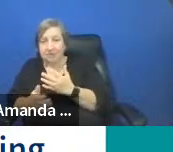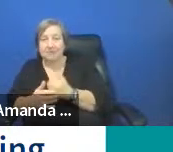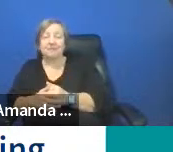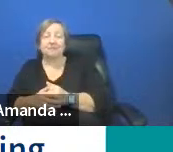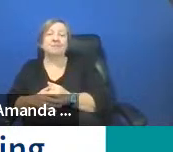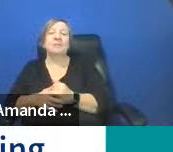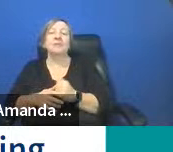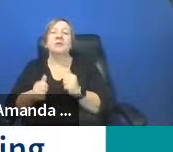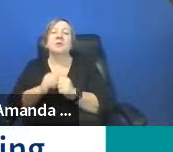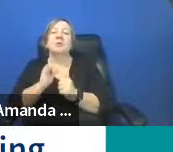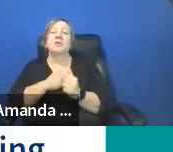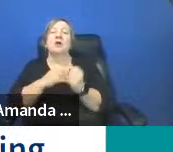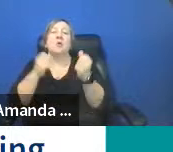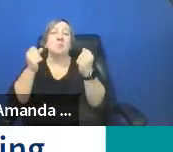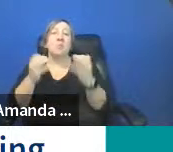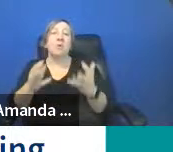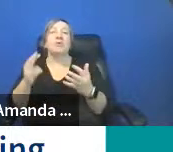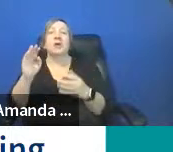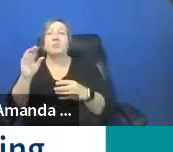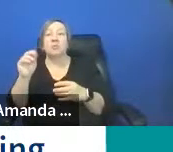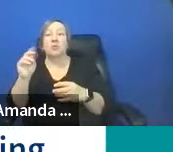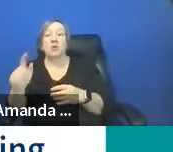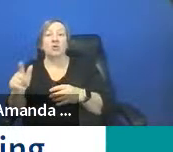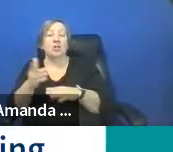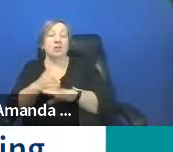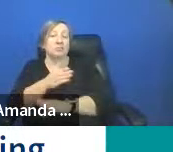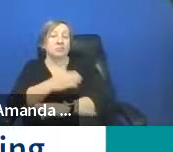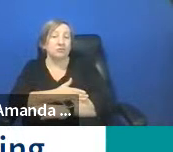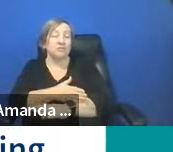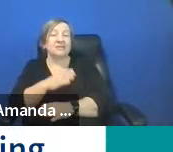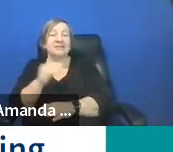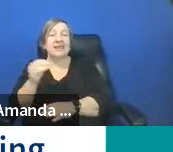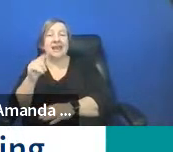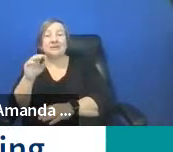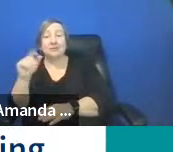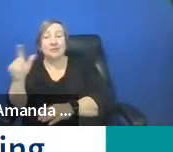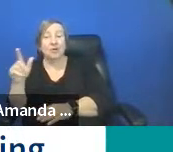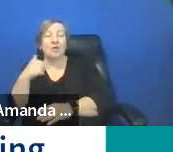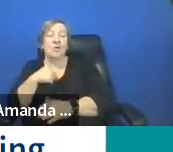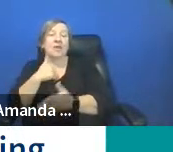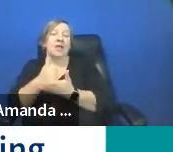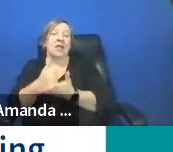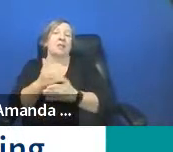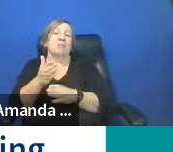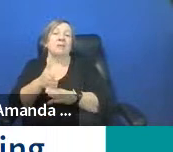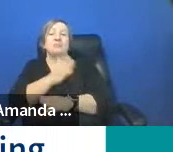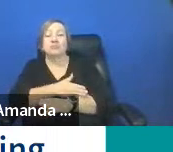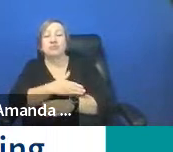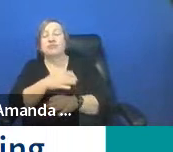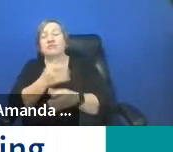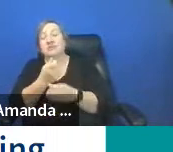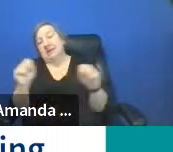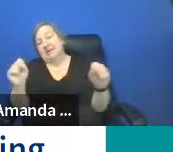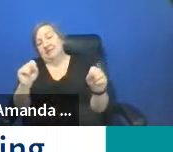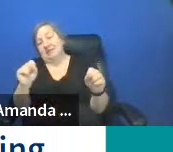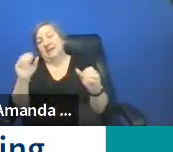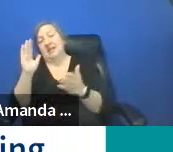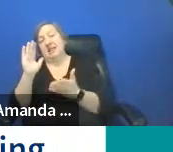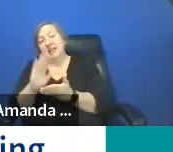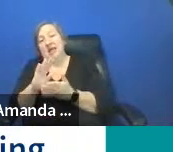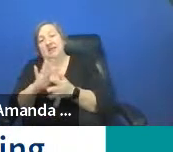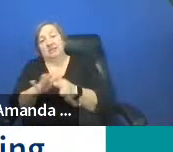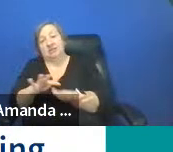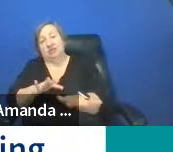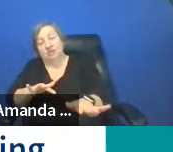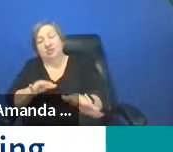With our multimodal improvements plus tolling, we also help improve safety. There's less congestion and